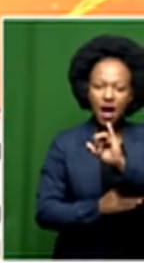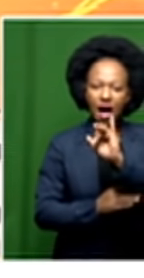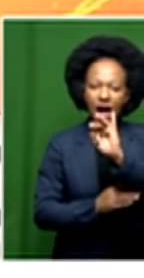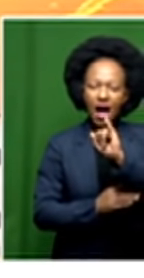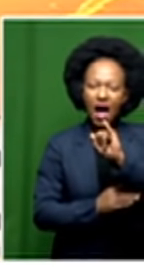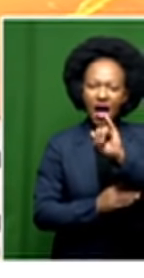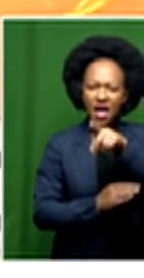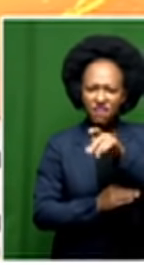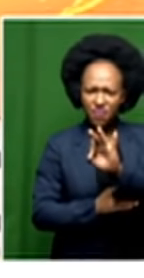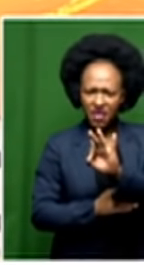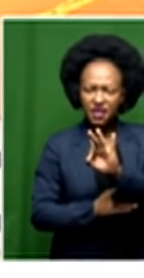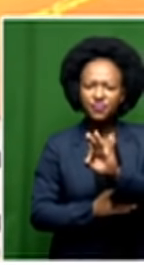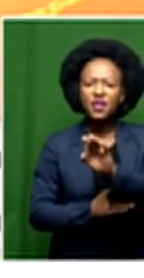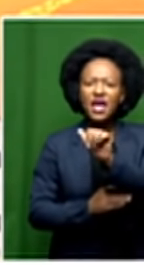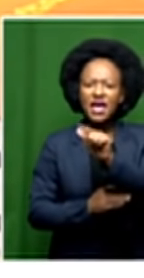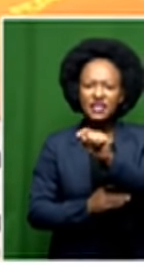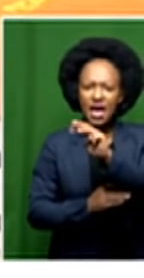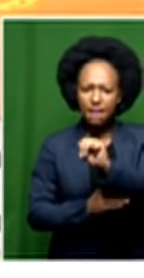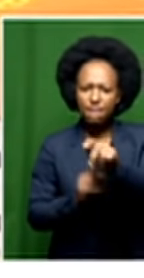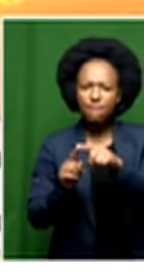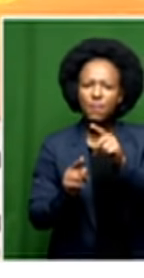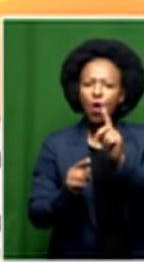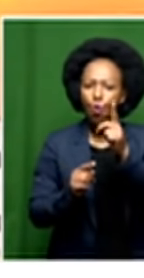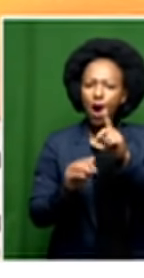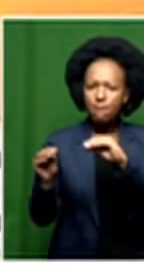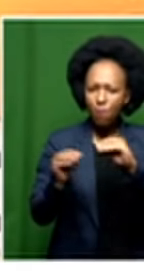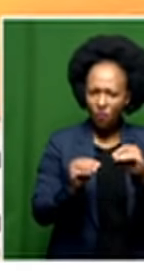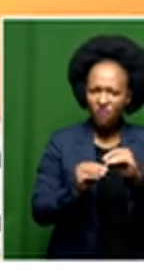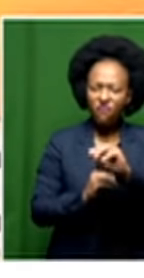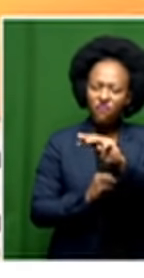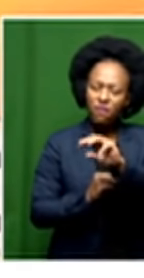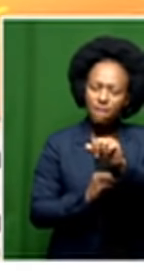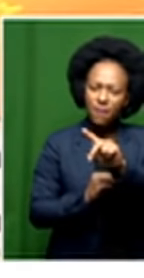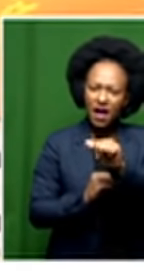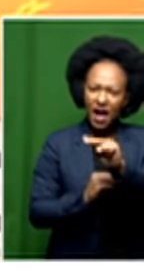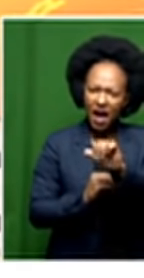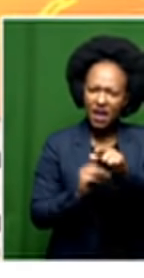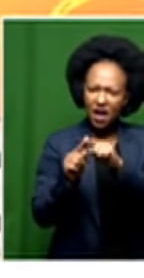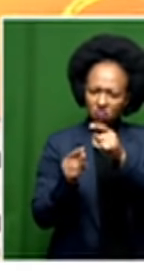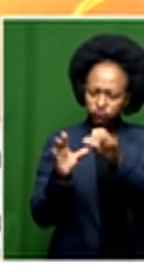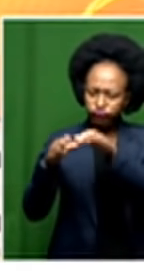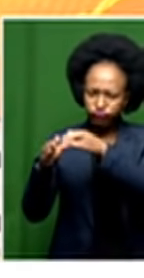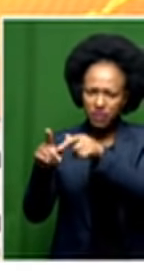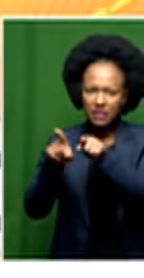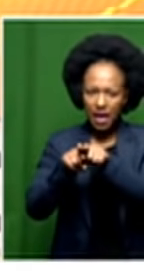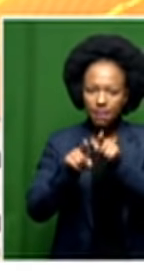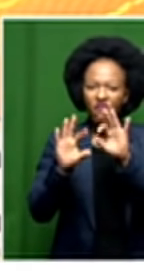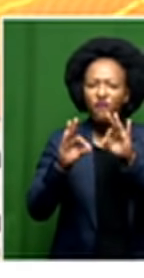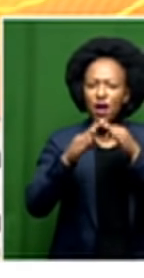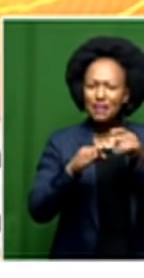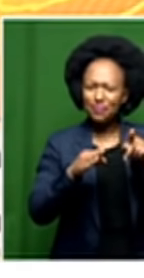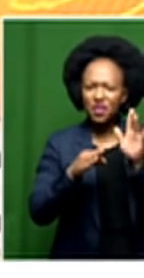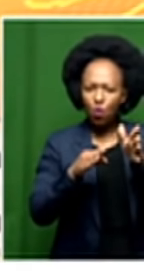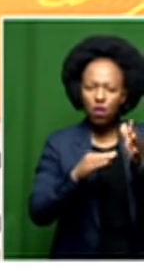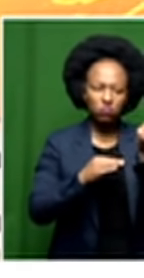One Movement South Africa, the Makana Independent New Deal and the Forum for Service Delivery will also be pleading their cases before